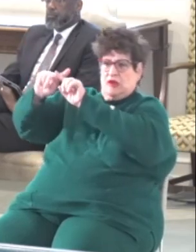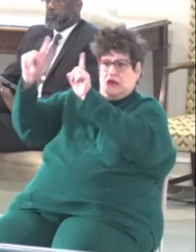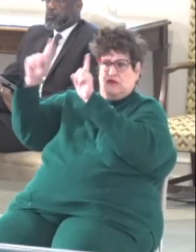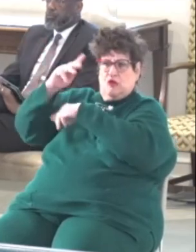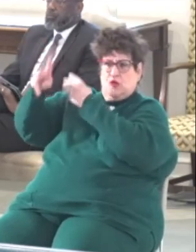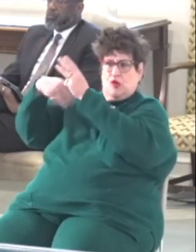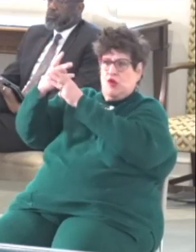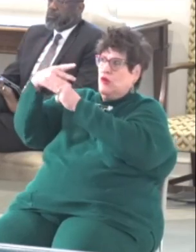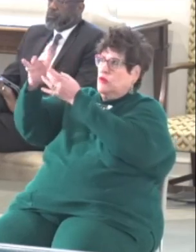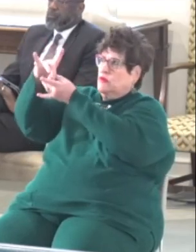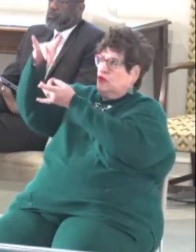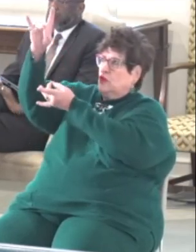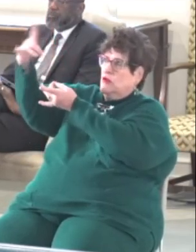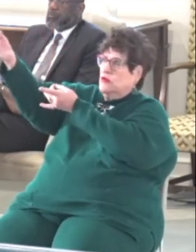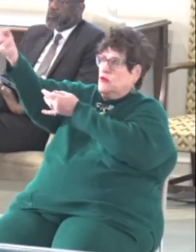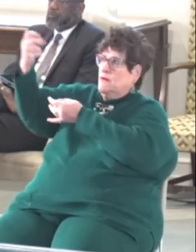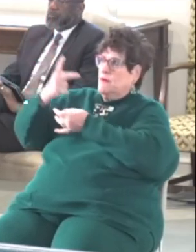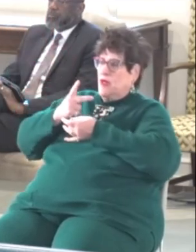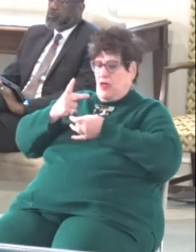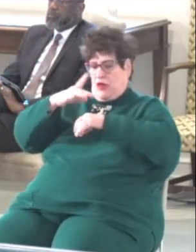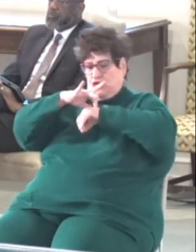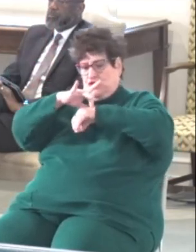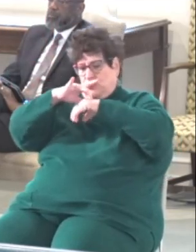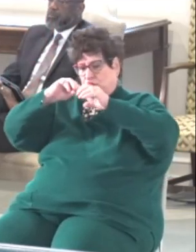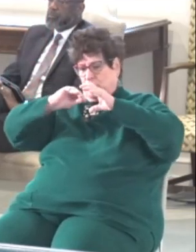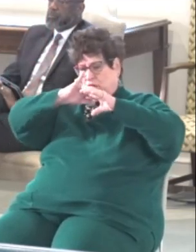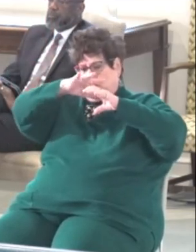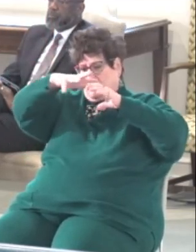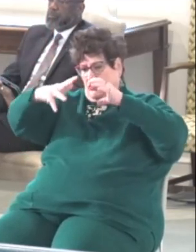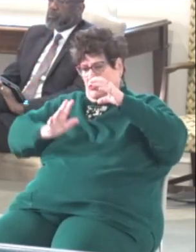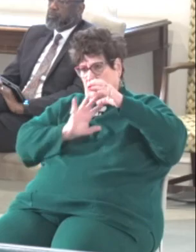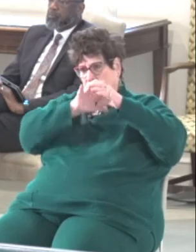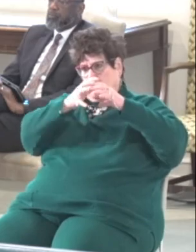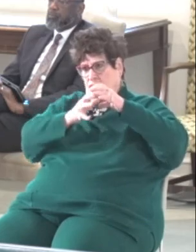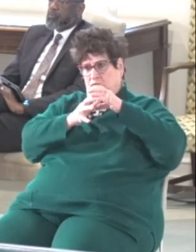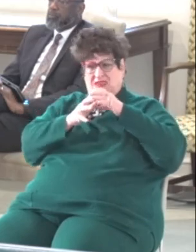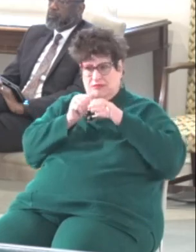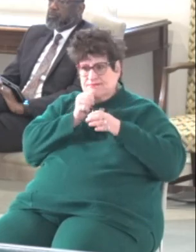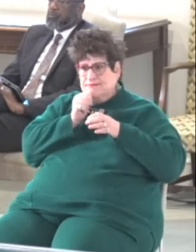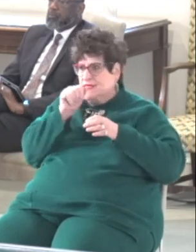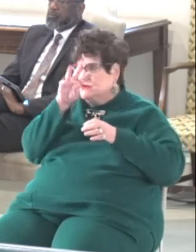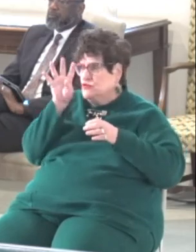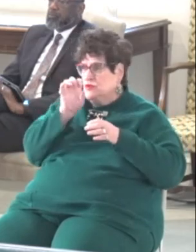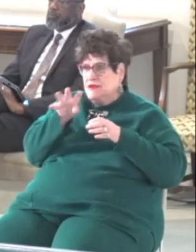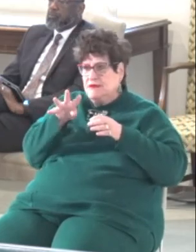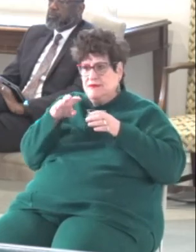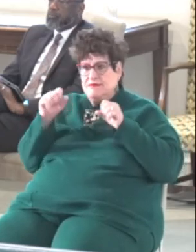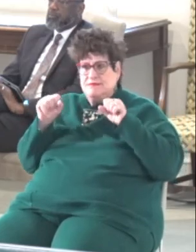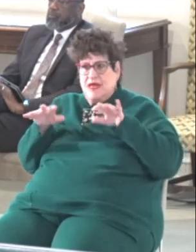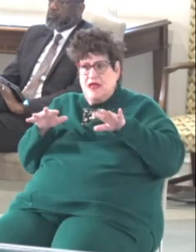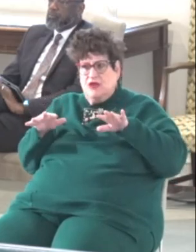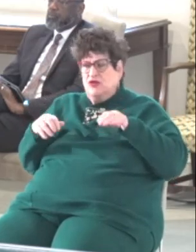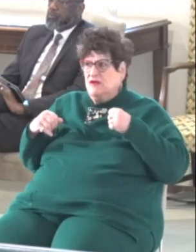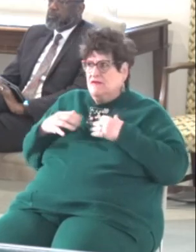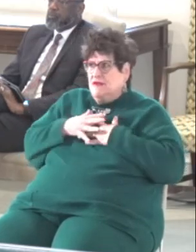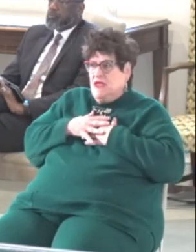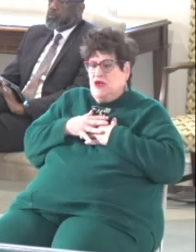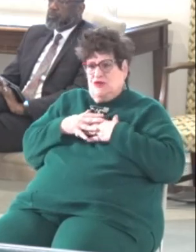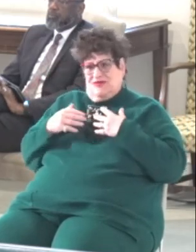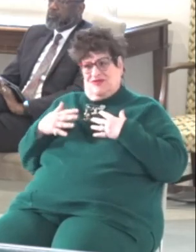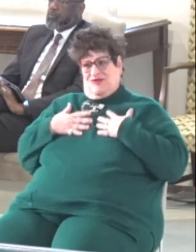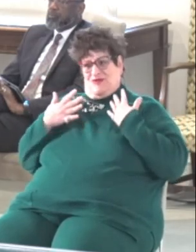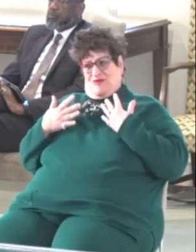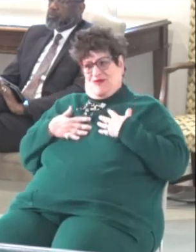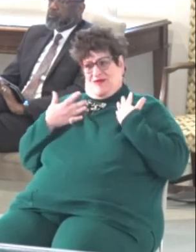come back and roam the earth. It was a time of mystery and magic, fear and